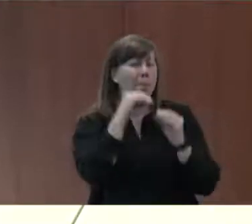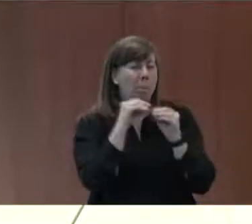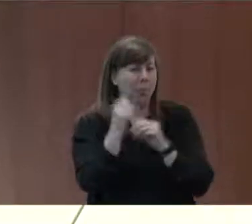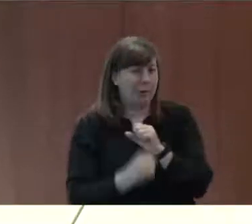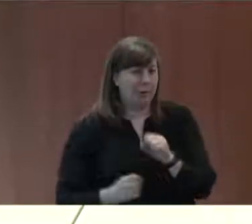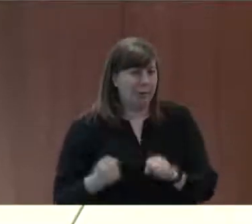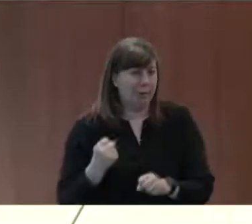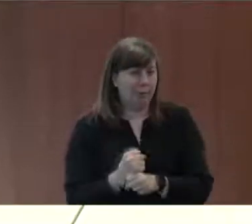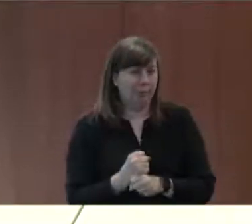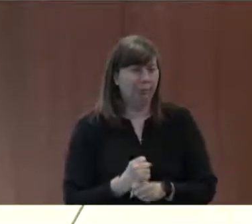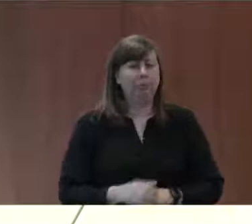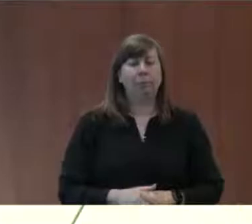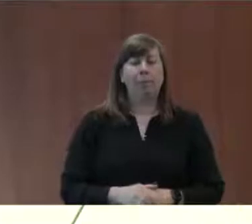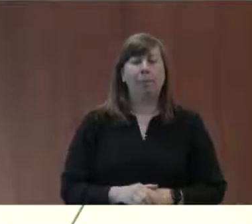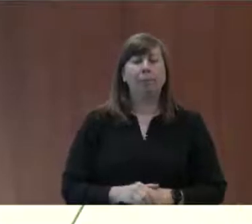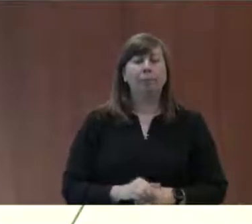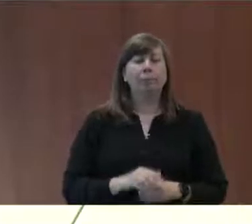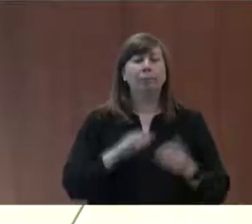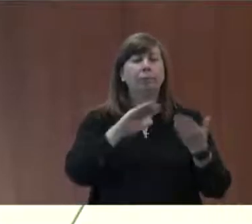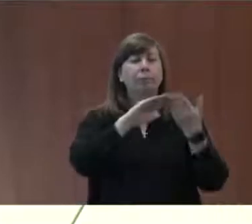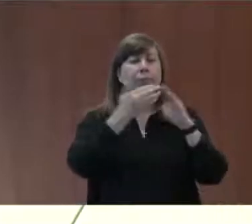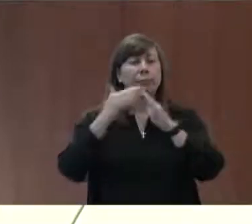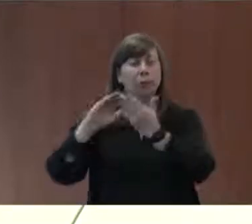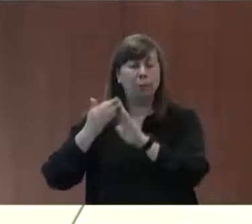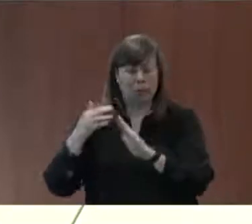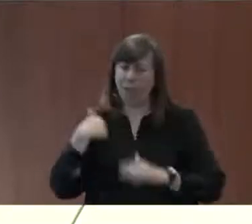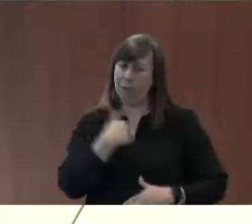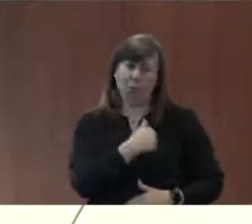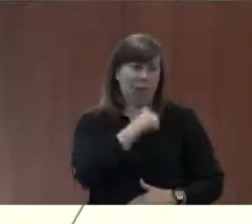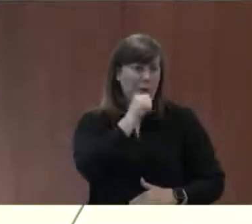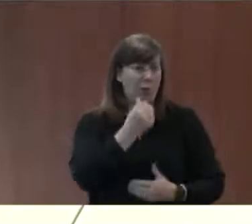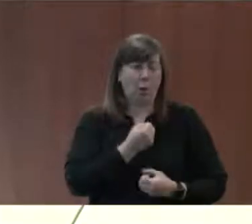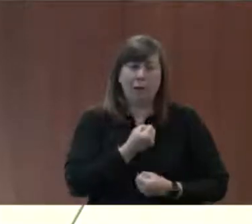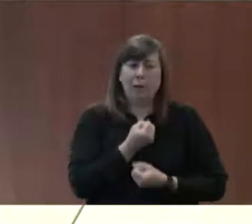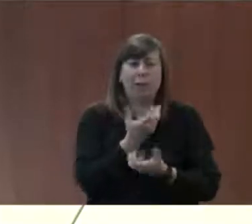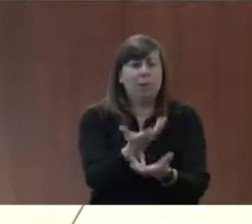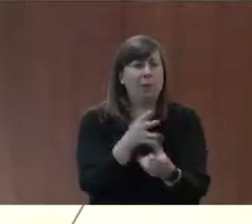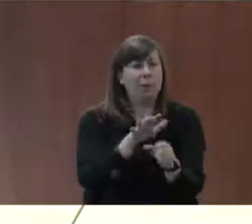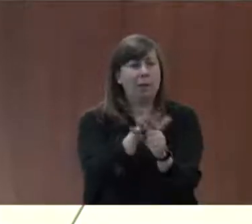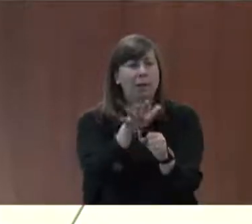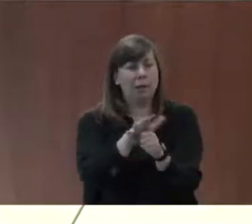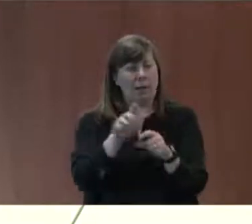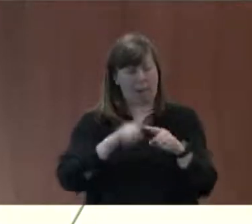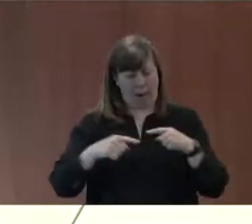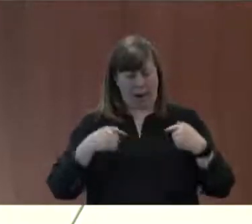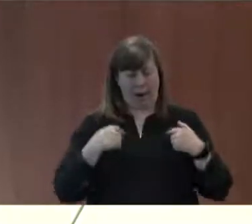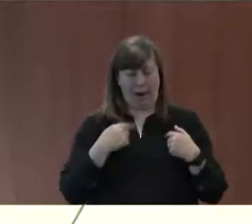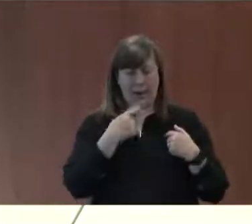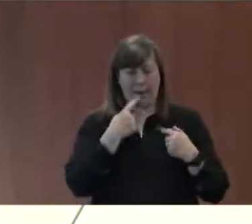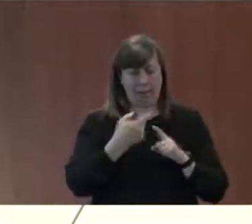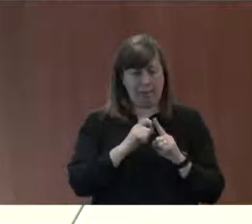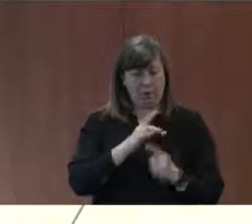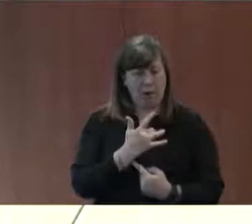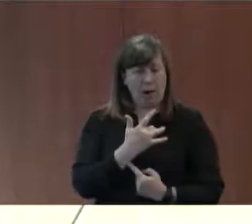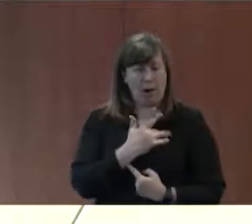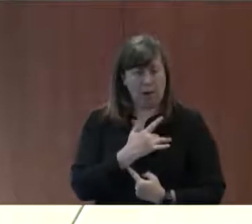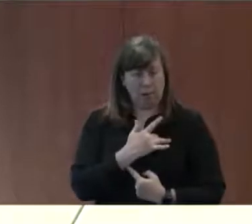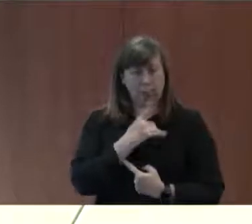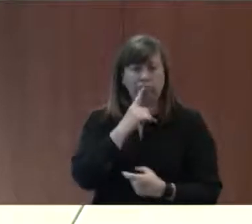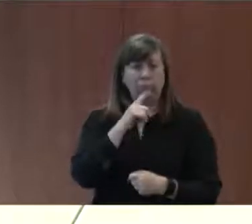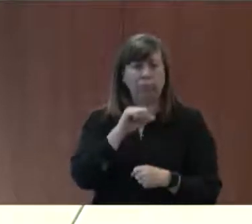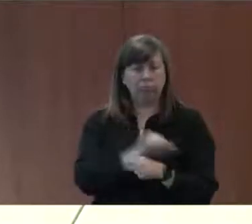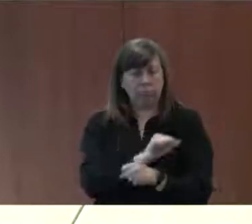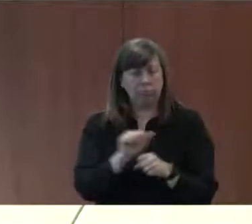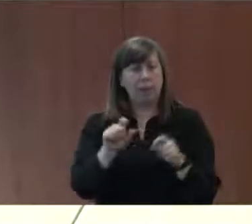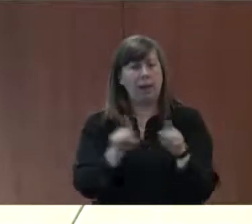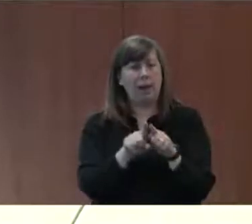year. As a community, we don't express it often enough, but I say it from my heart, truly as a